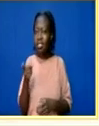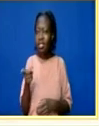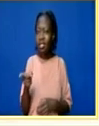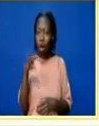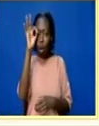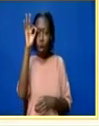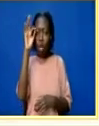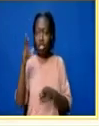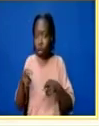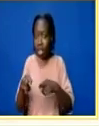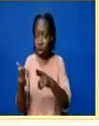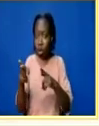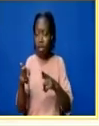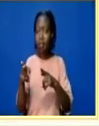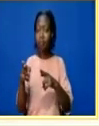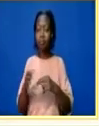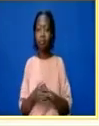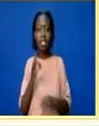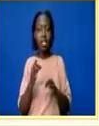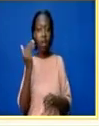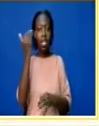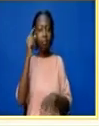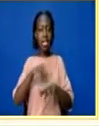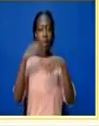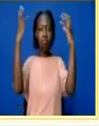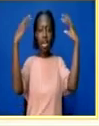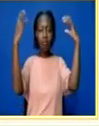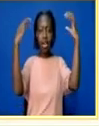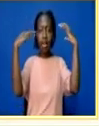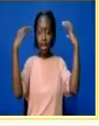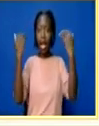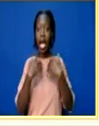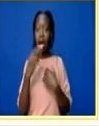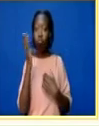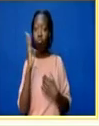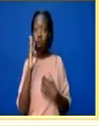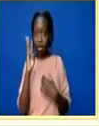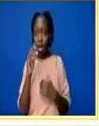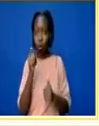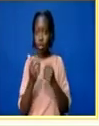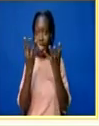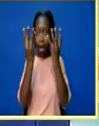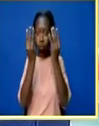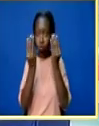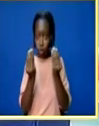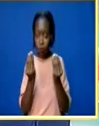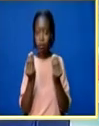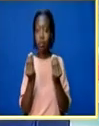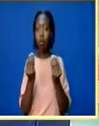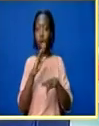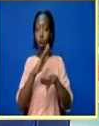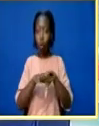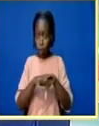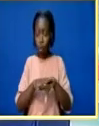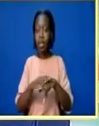Well, you, if you ask me, when it rains, first of all, there is water retained on the ground, especially on the tarmac roads. And